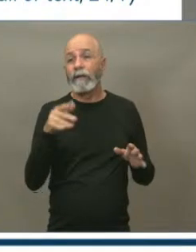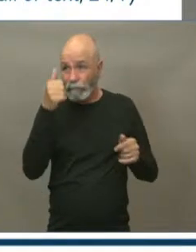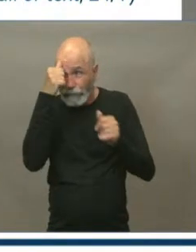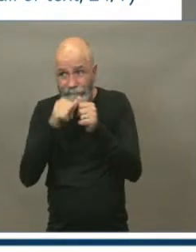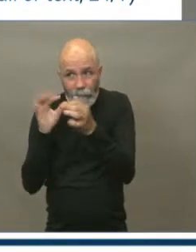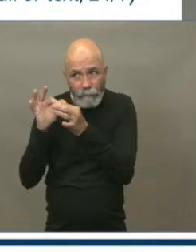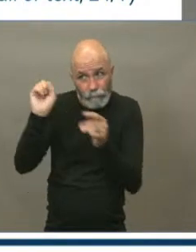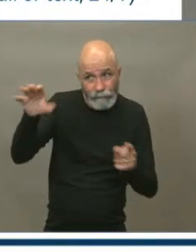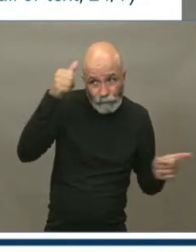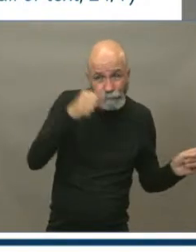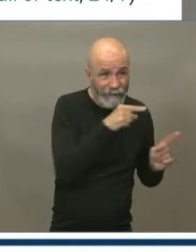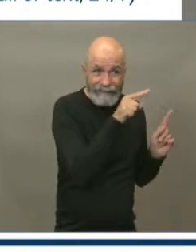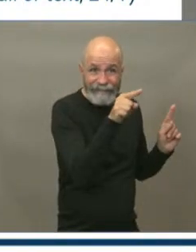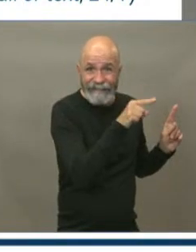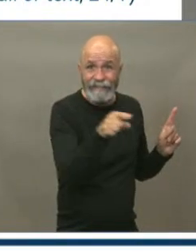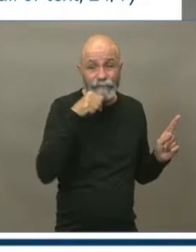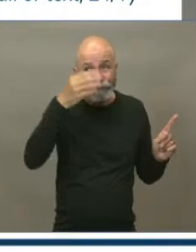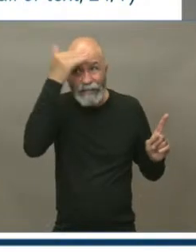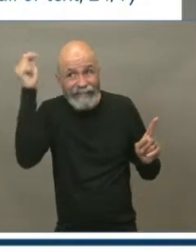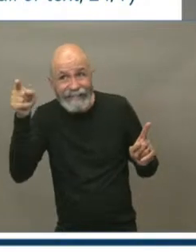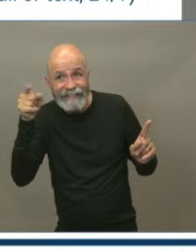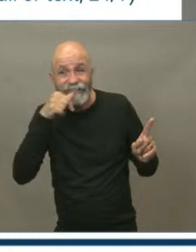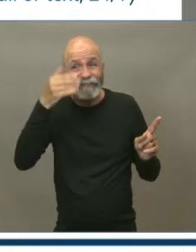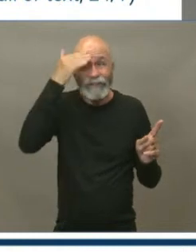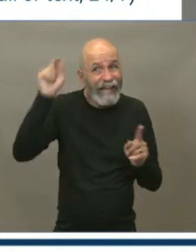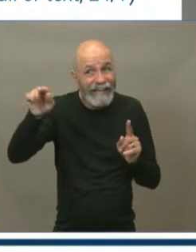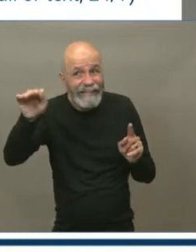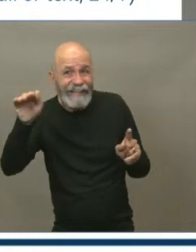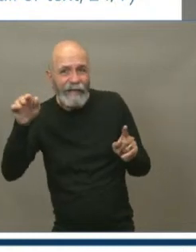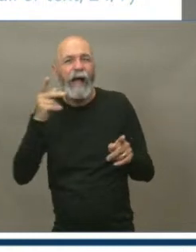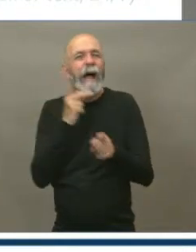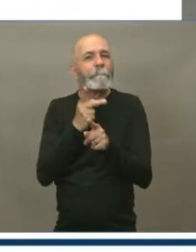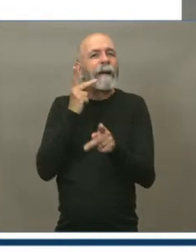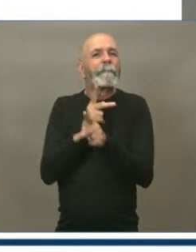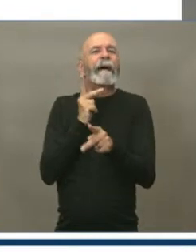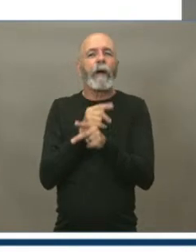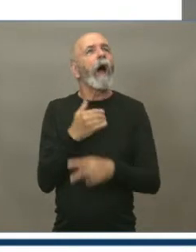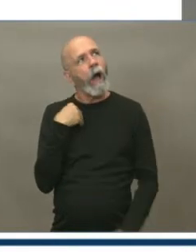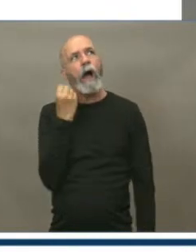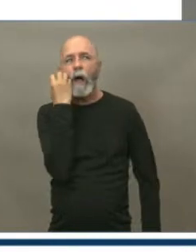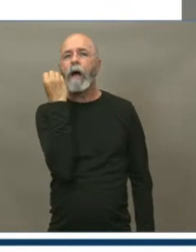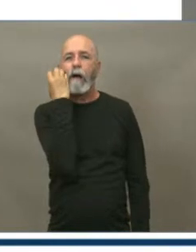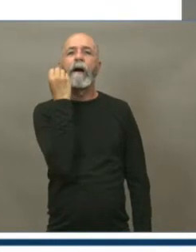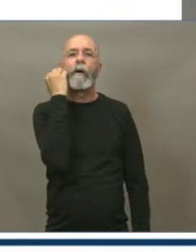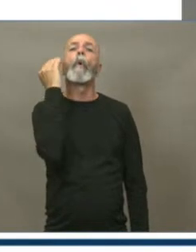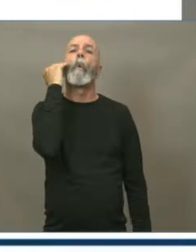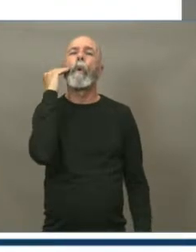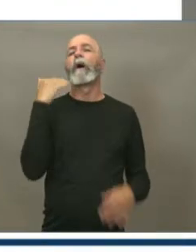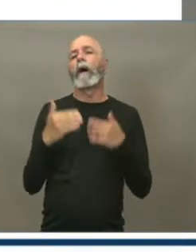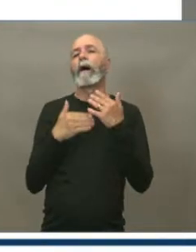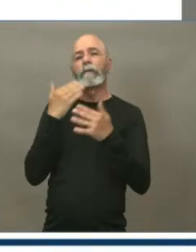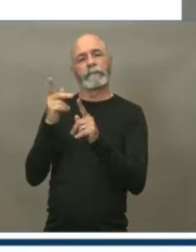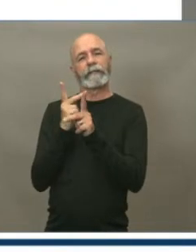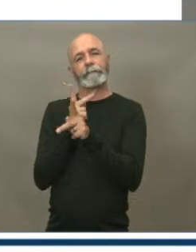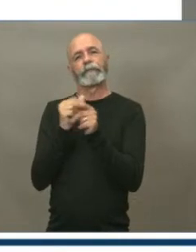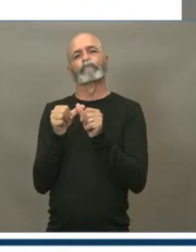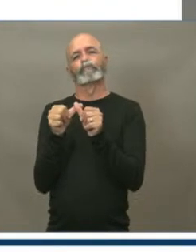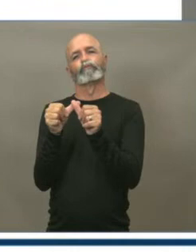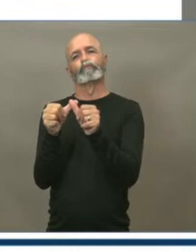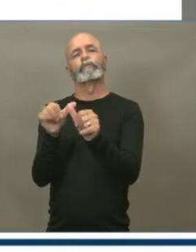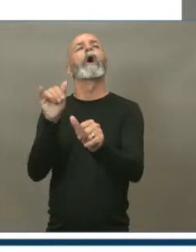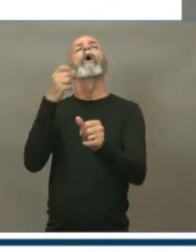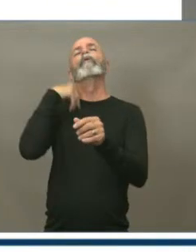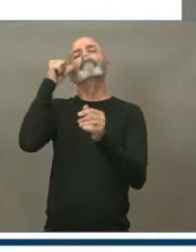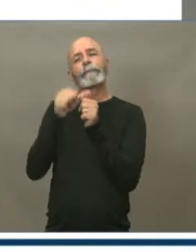working actively to make sure that workplace protocols in the key areas like active daily screening. Often